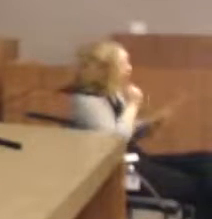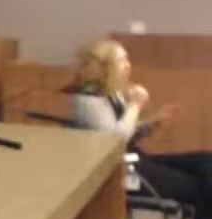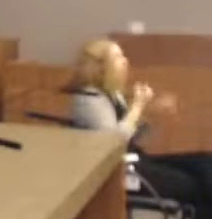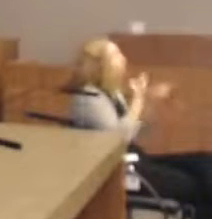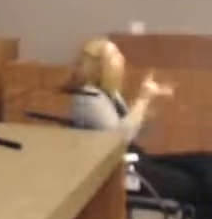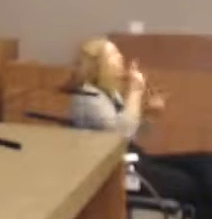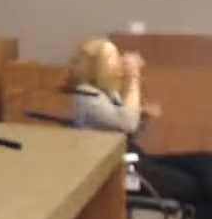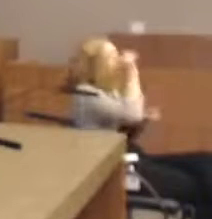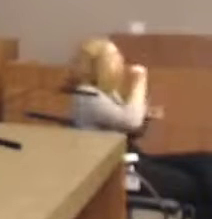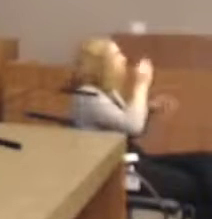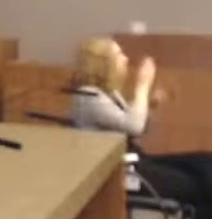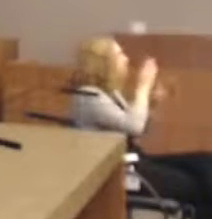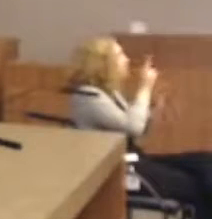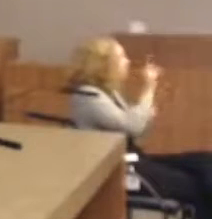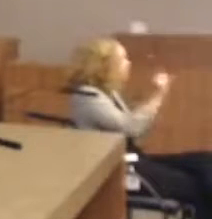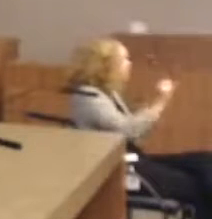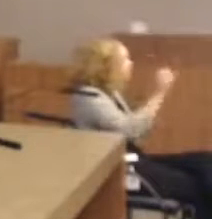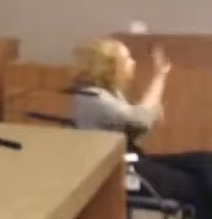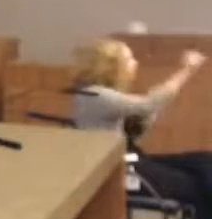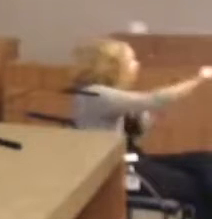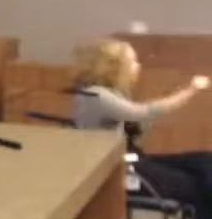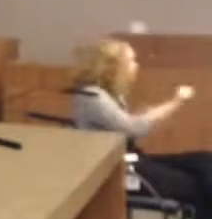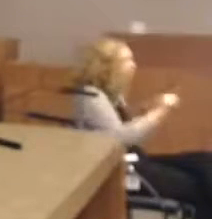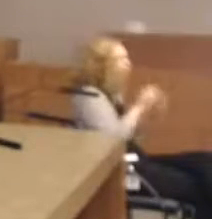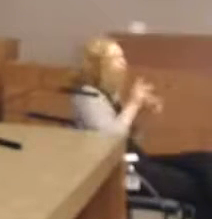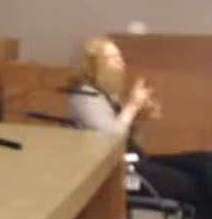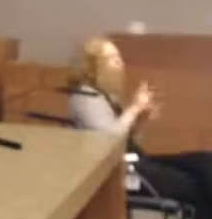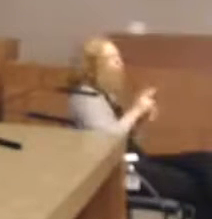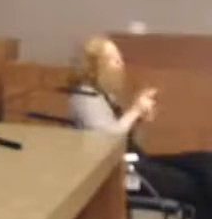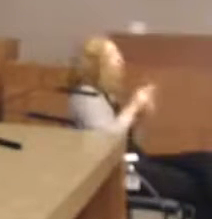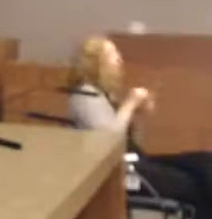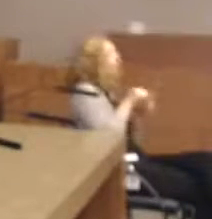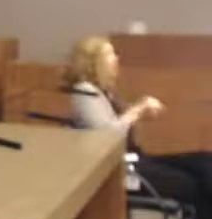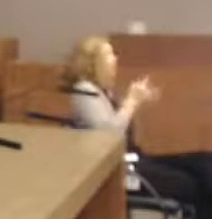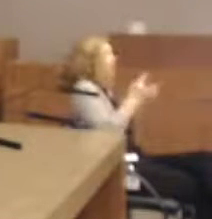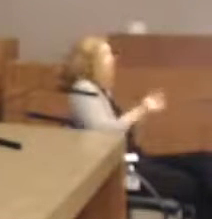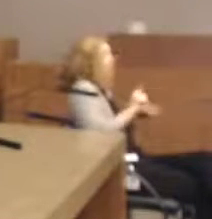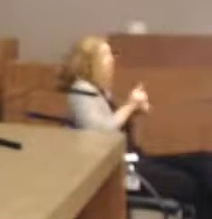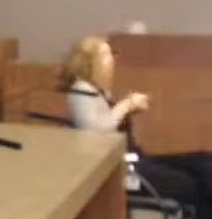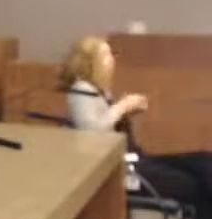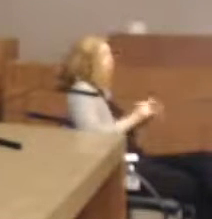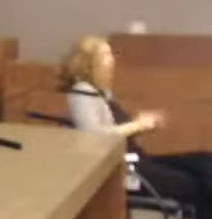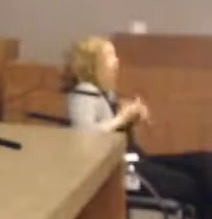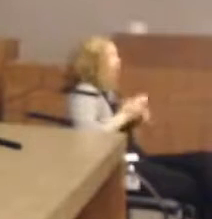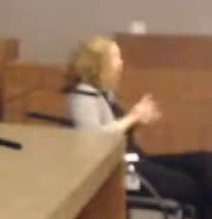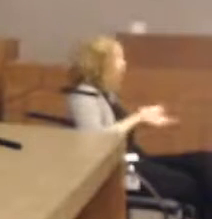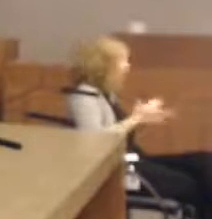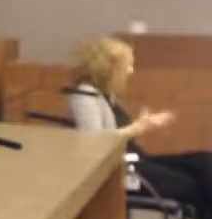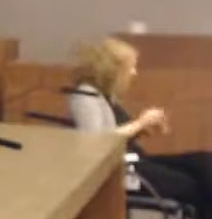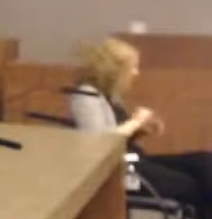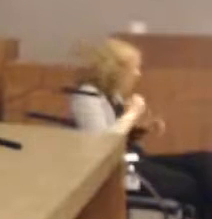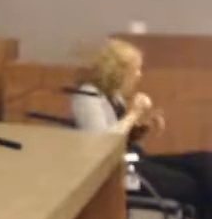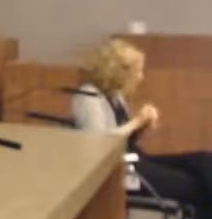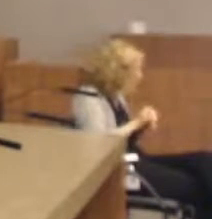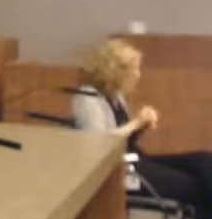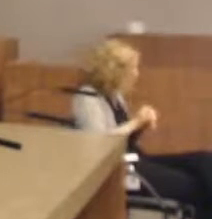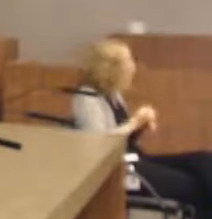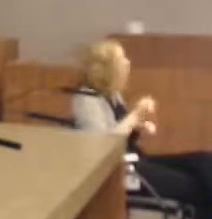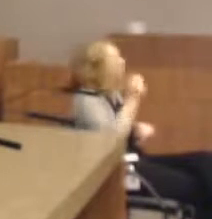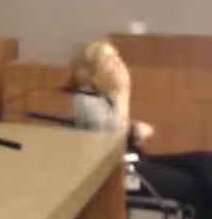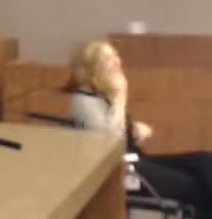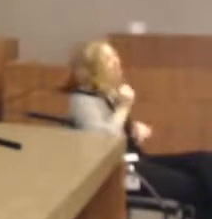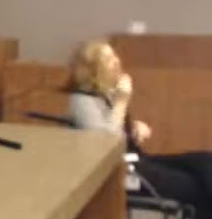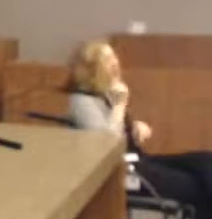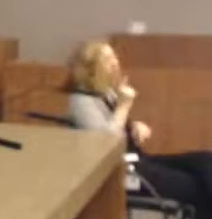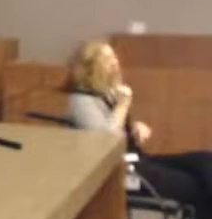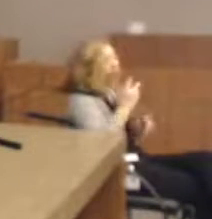you missed the bus or something gets stolen. This happens when you are in a life or death situation. And the experience is actually quite frightening